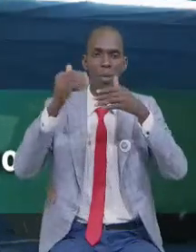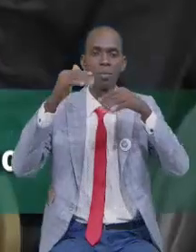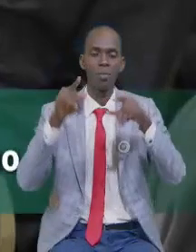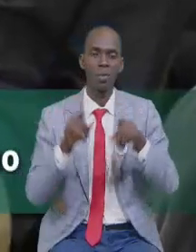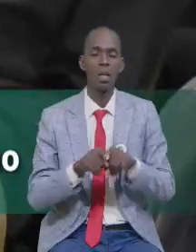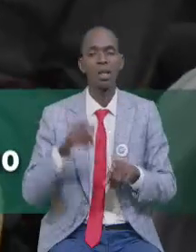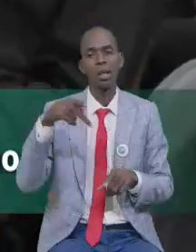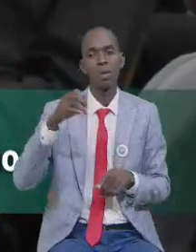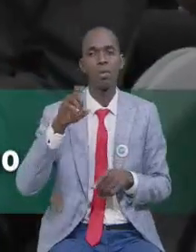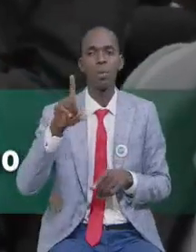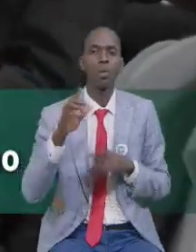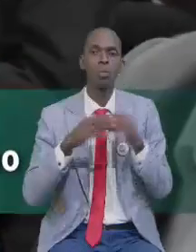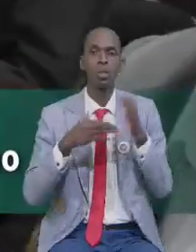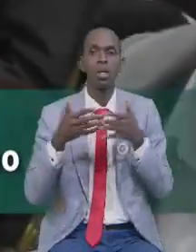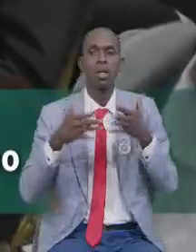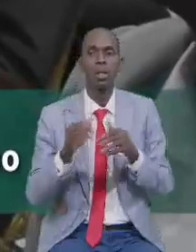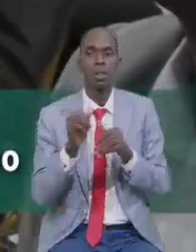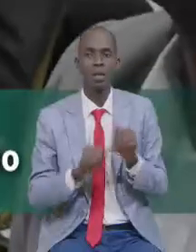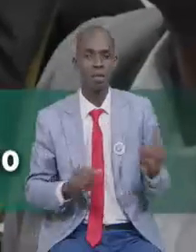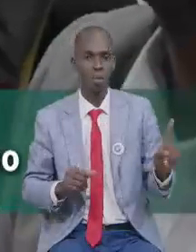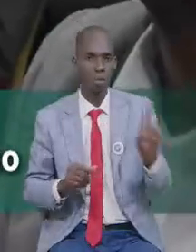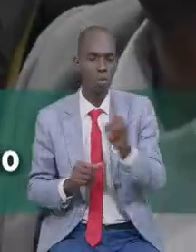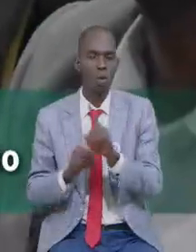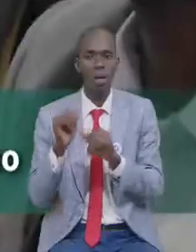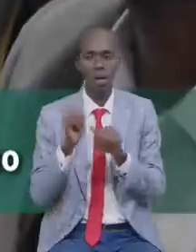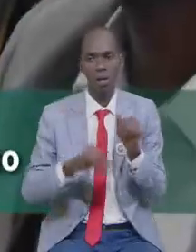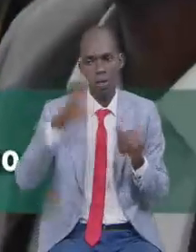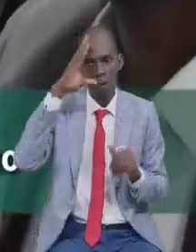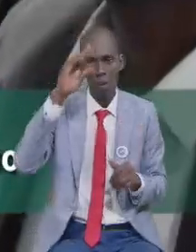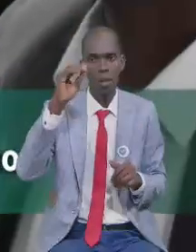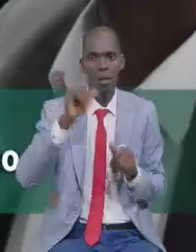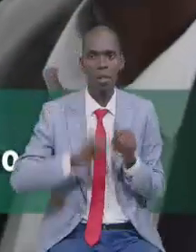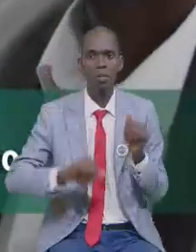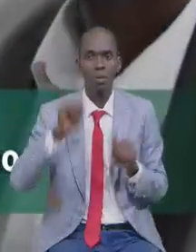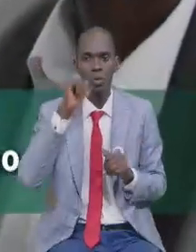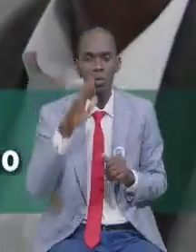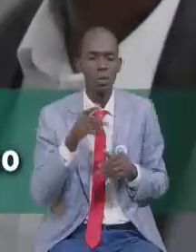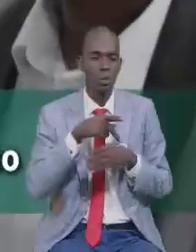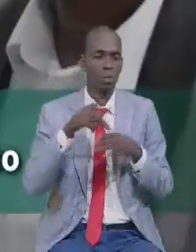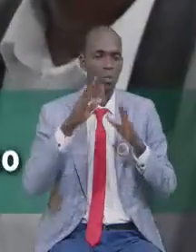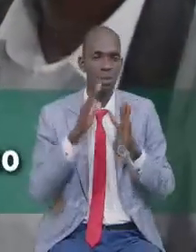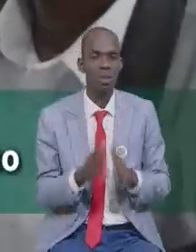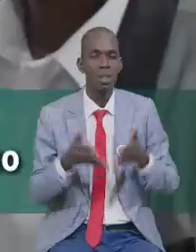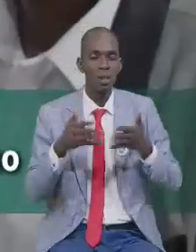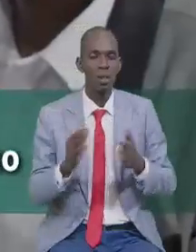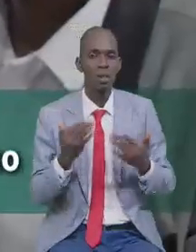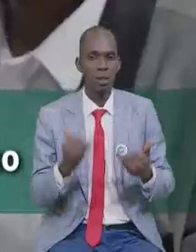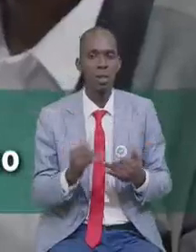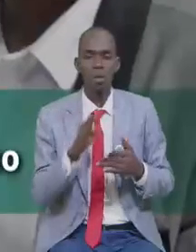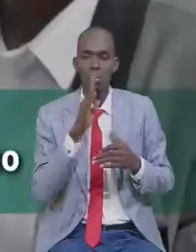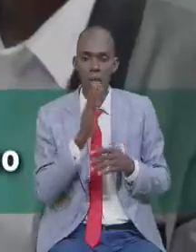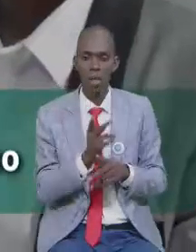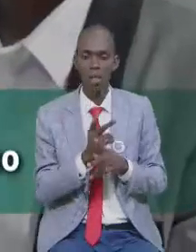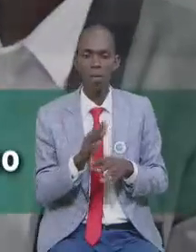built. Let everyone then, every man, every woman, every minister, professional, let's take heed how he